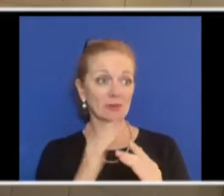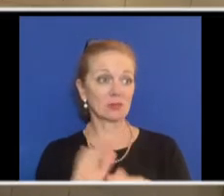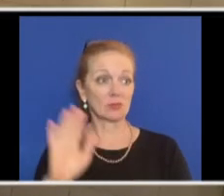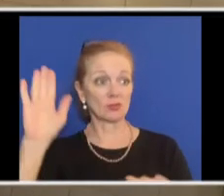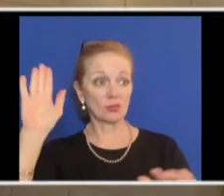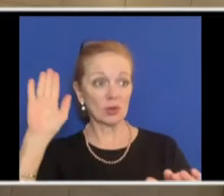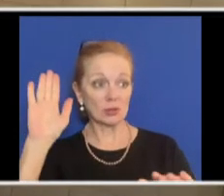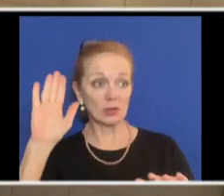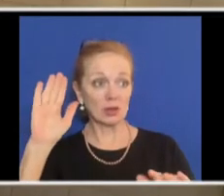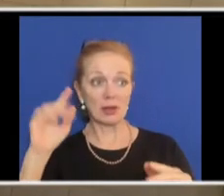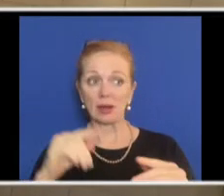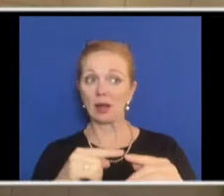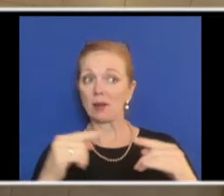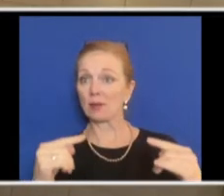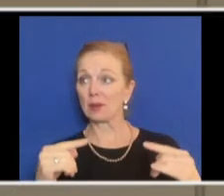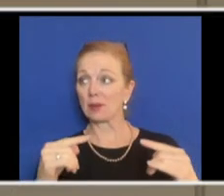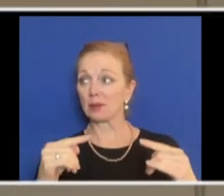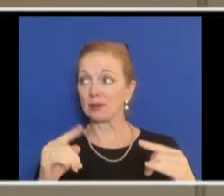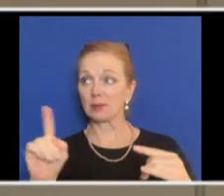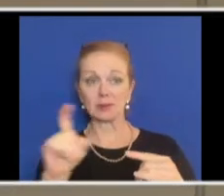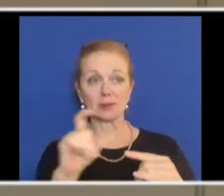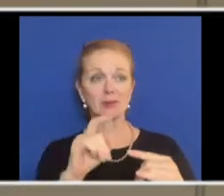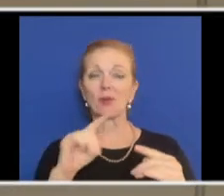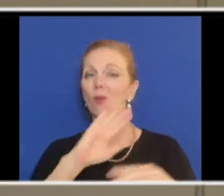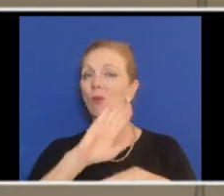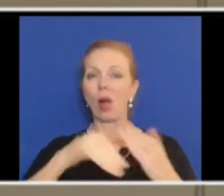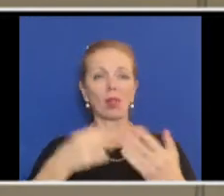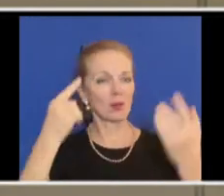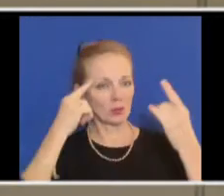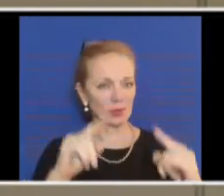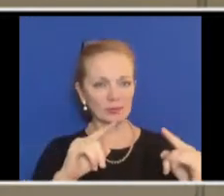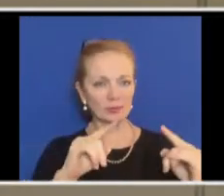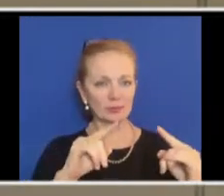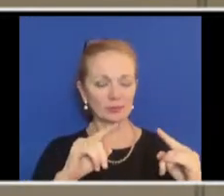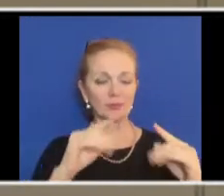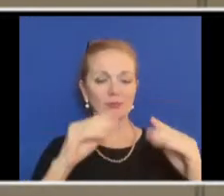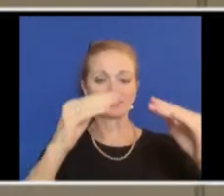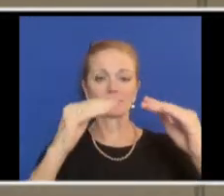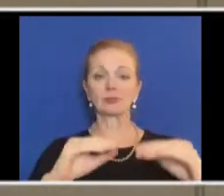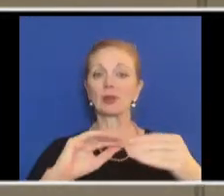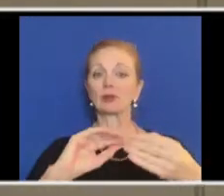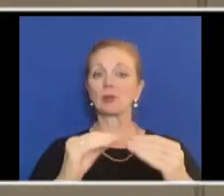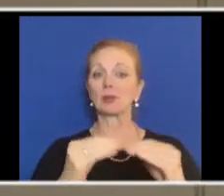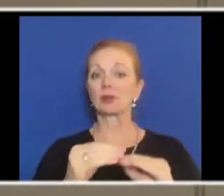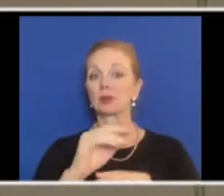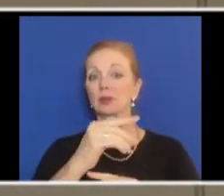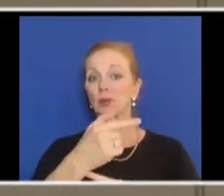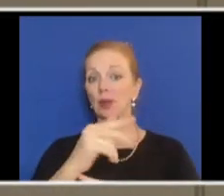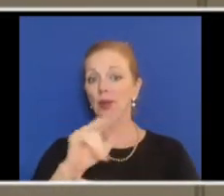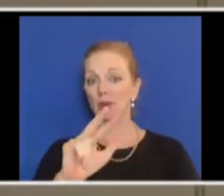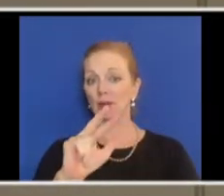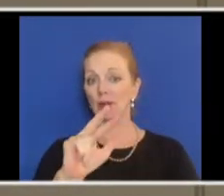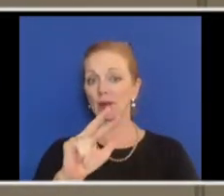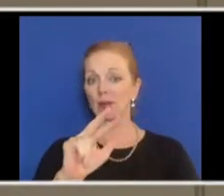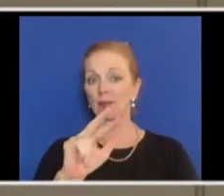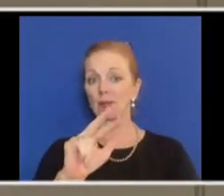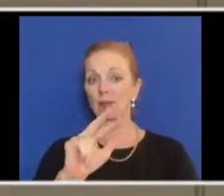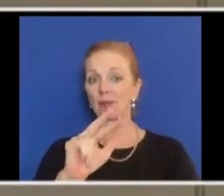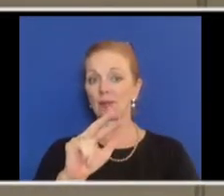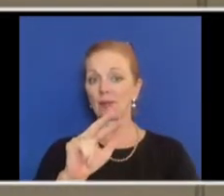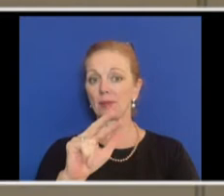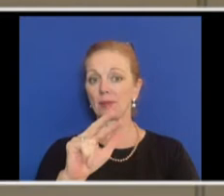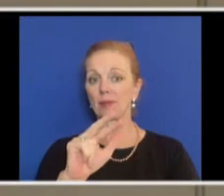hand any opposed that is unanimous we will move on to item number 23. thank you uh reason